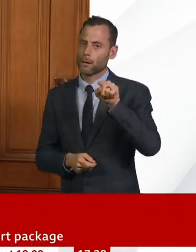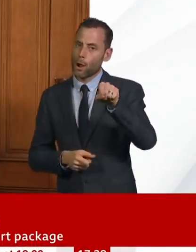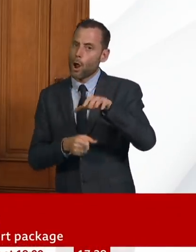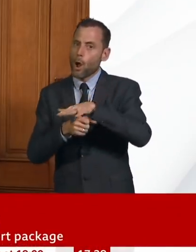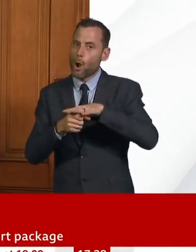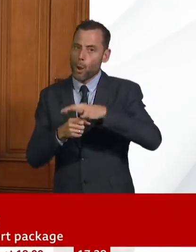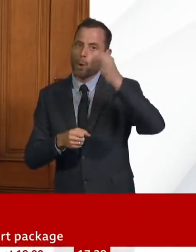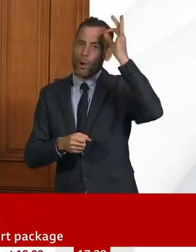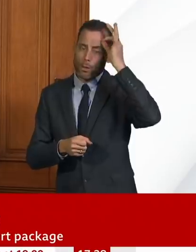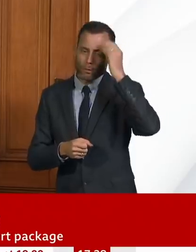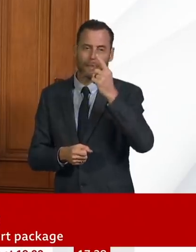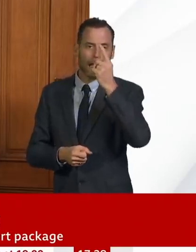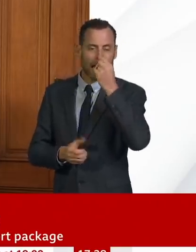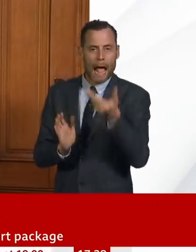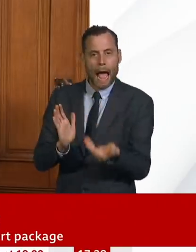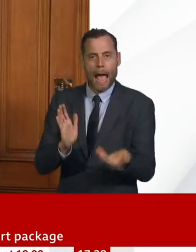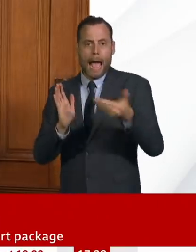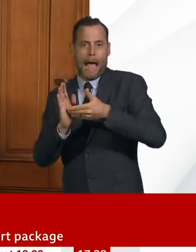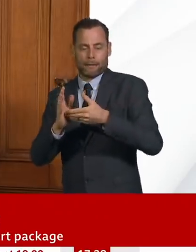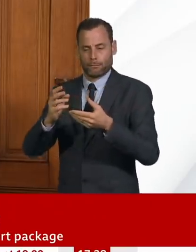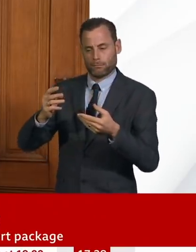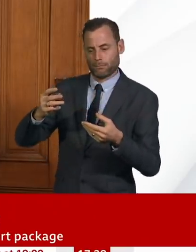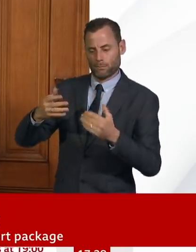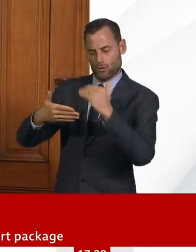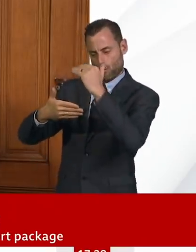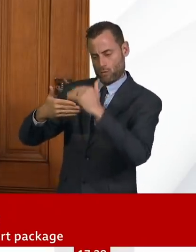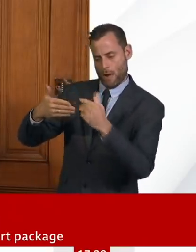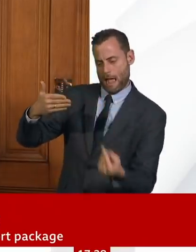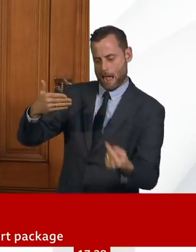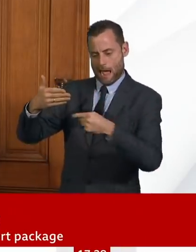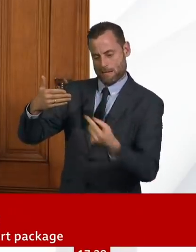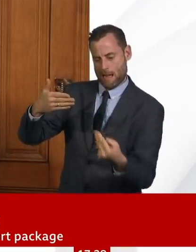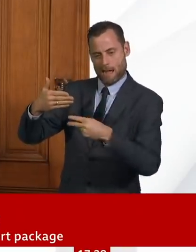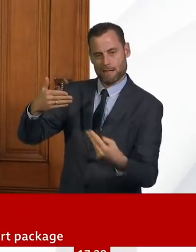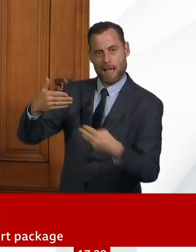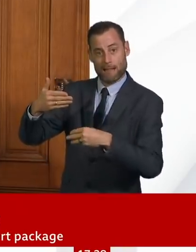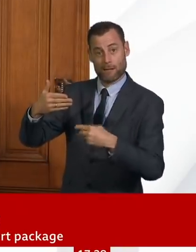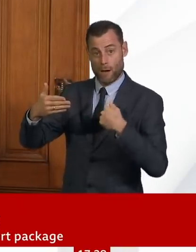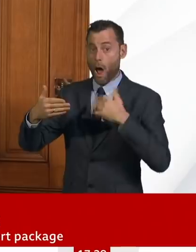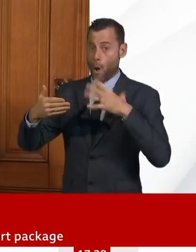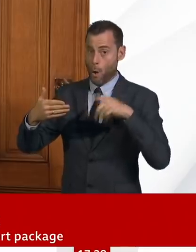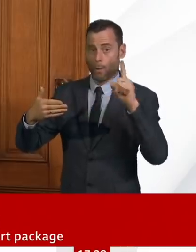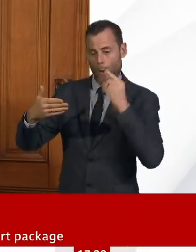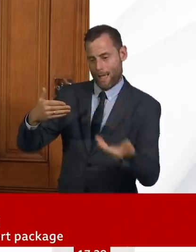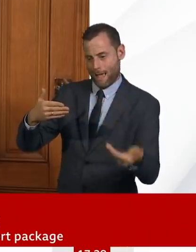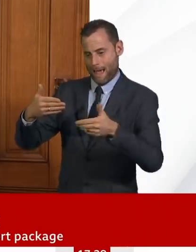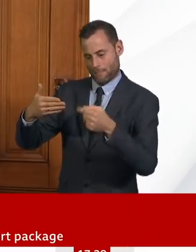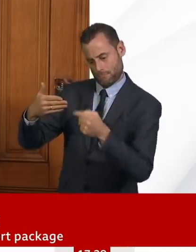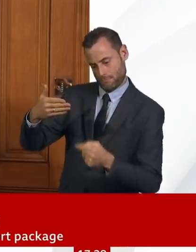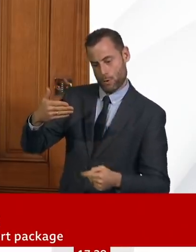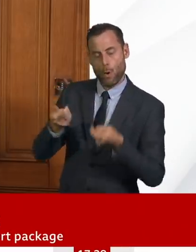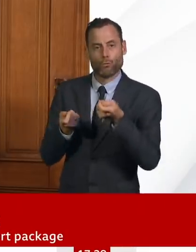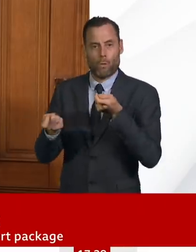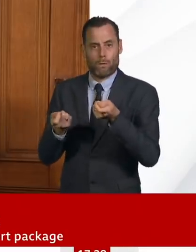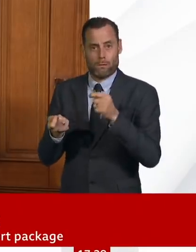authorities can consider on top, and I hope some do. What is really important is